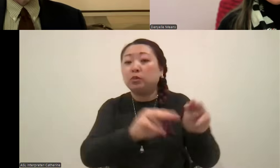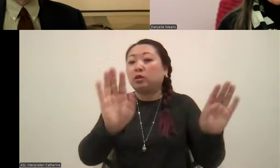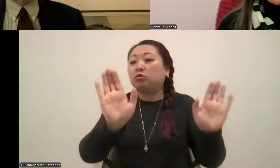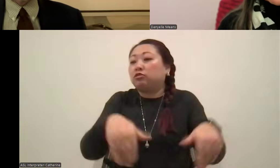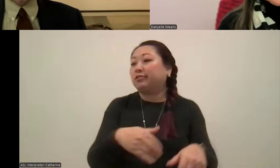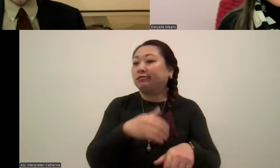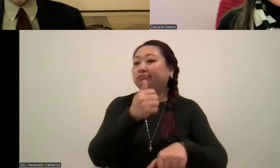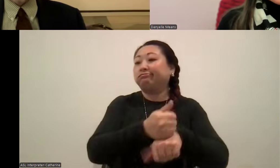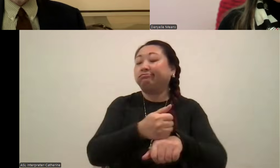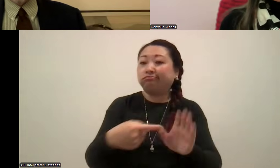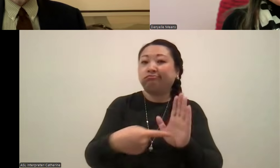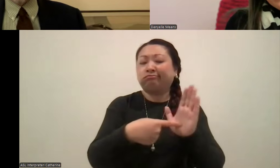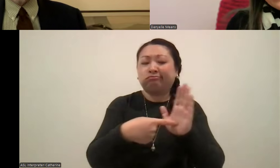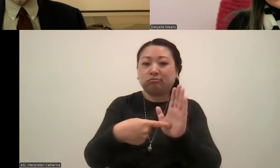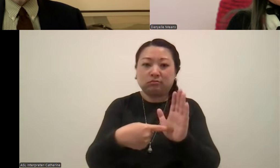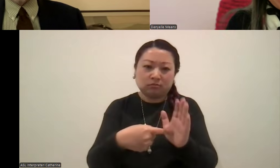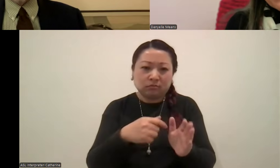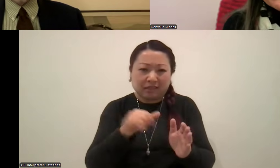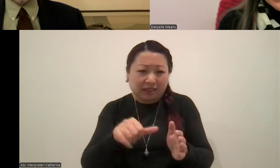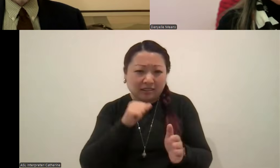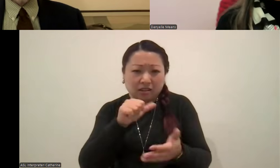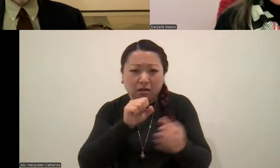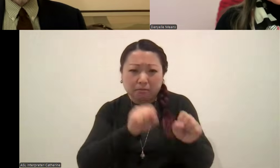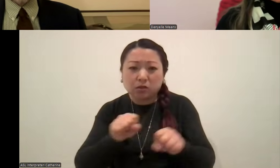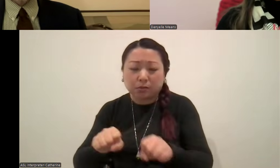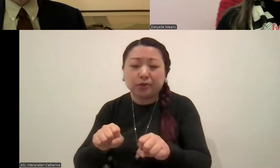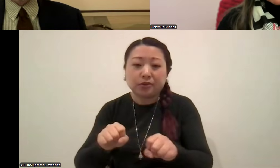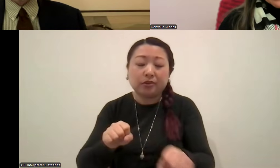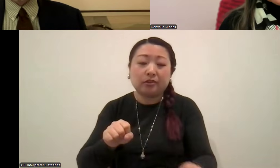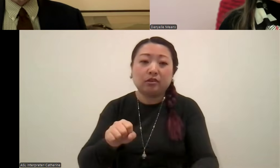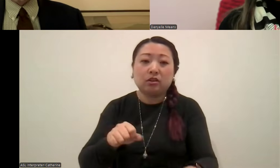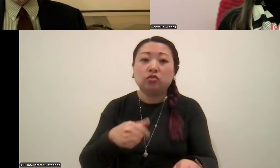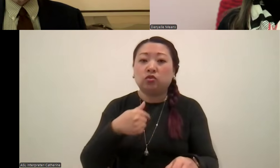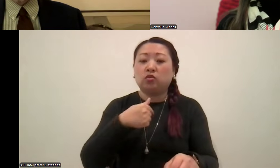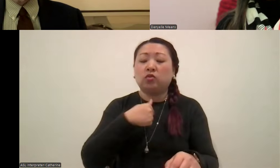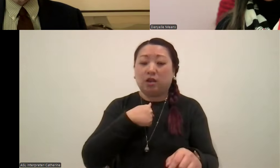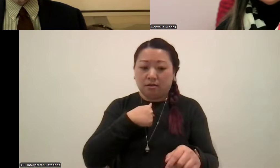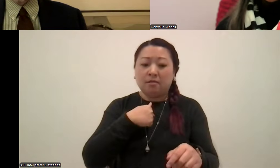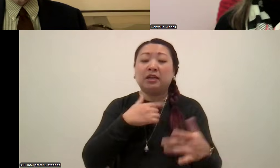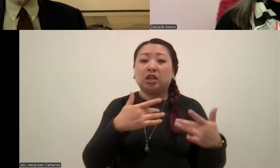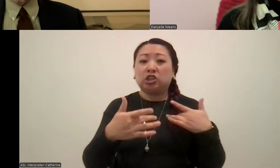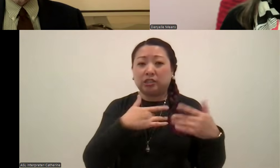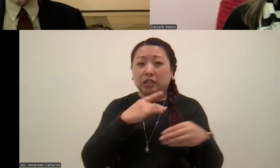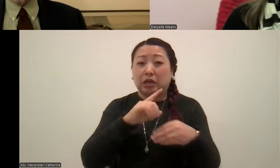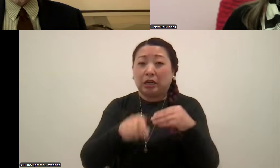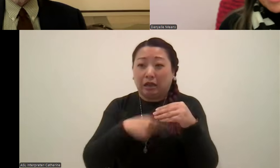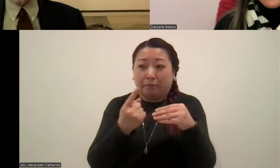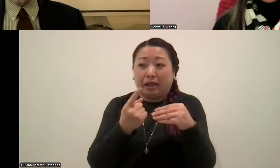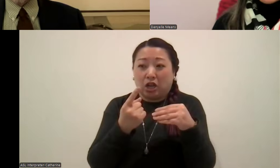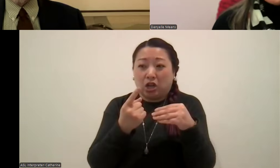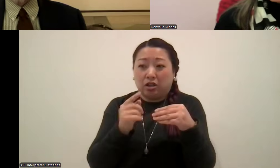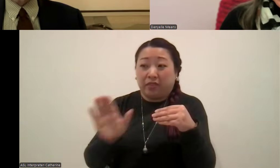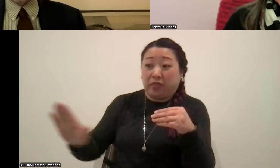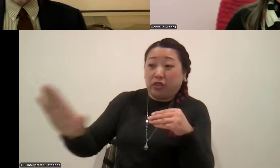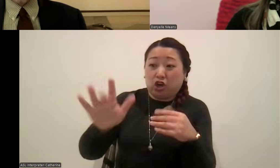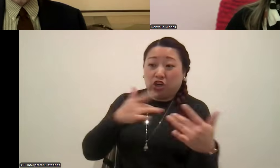possible. And so I'm concerned about the concern I'm getting back